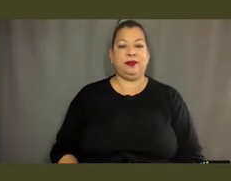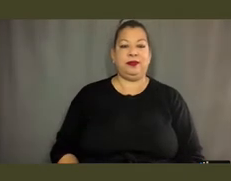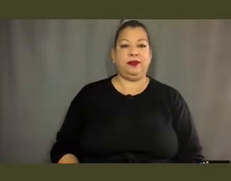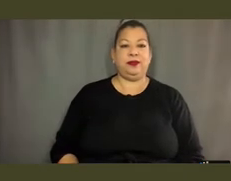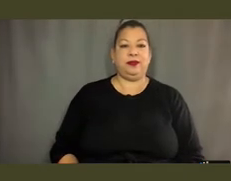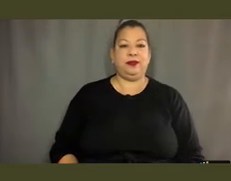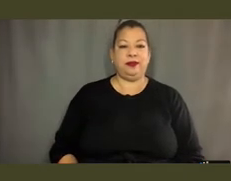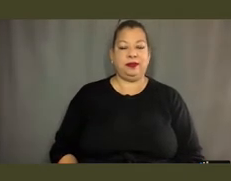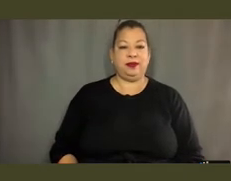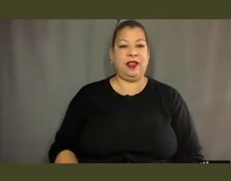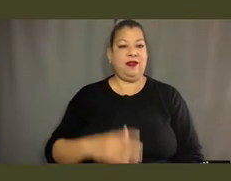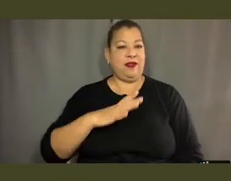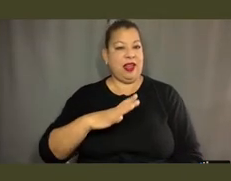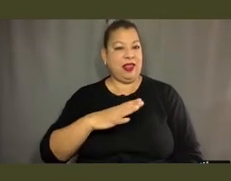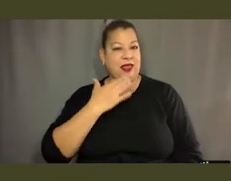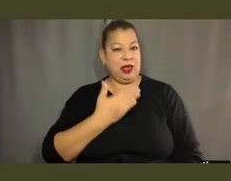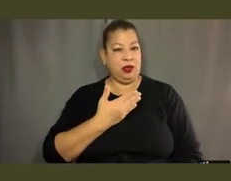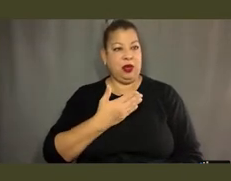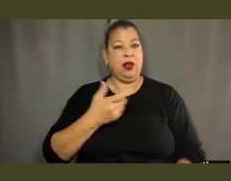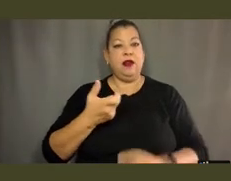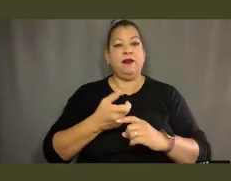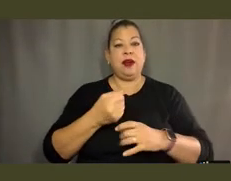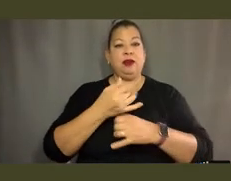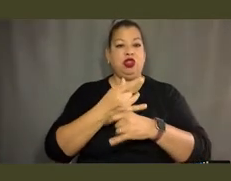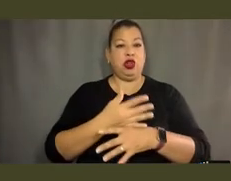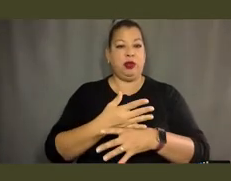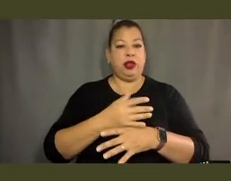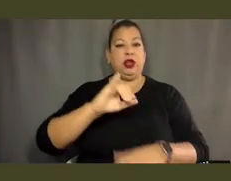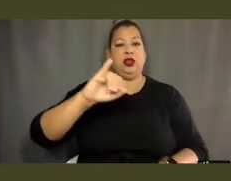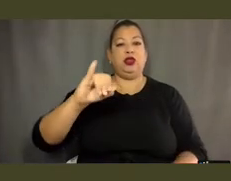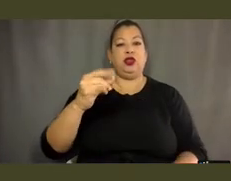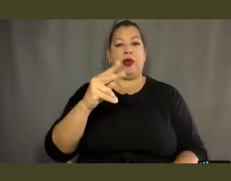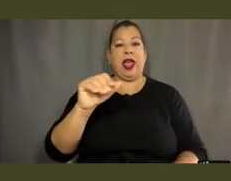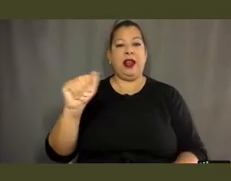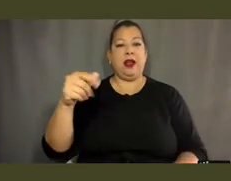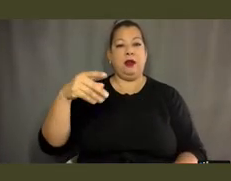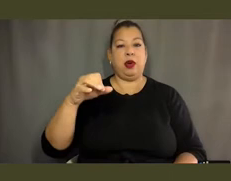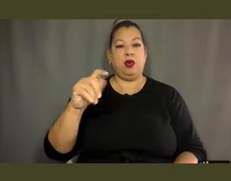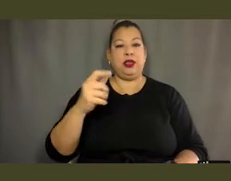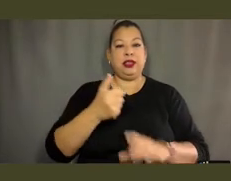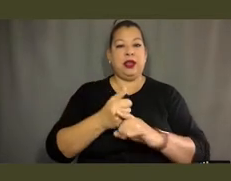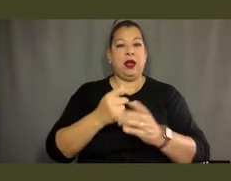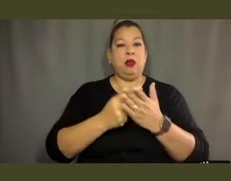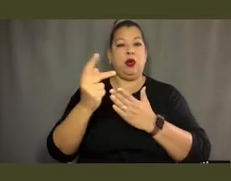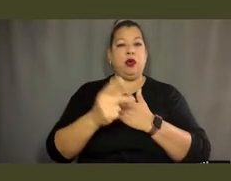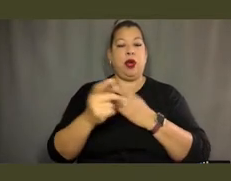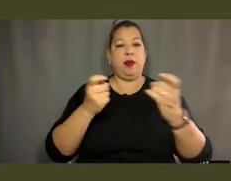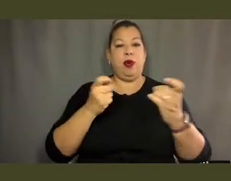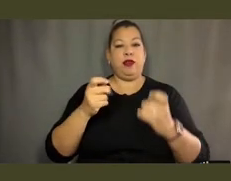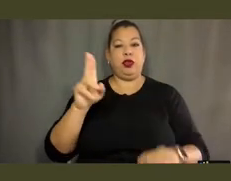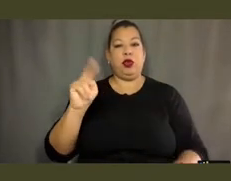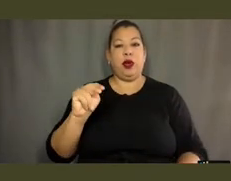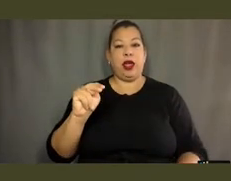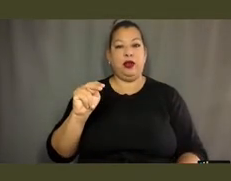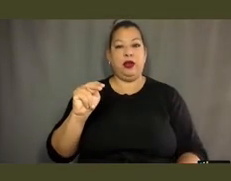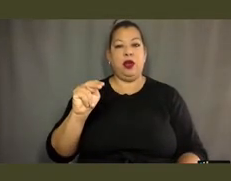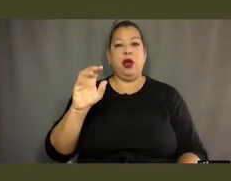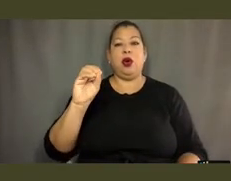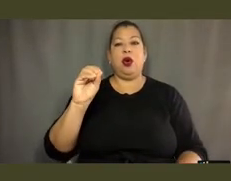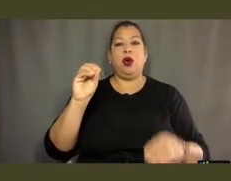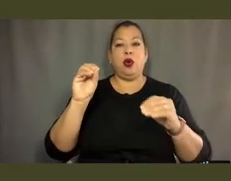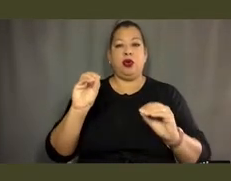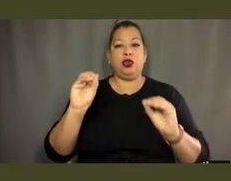Fine, thanks. Joining from Germany, we have Joanna Post, who is Program Officer and UN Oceans Focal Point